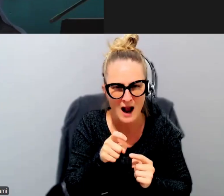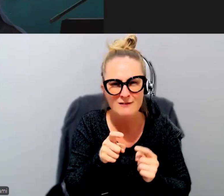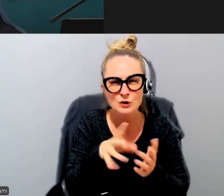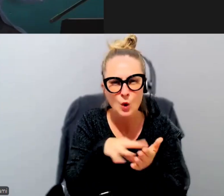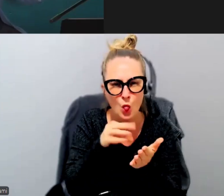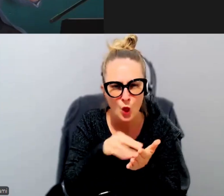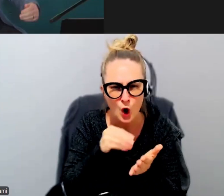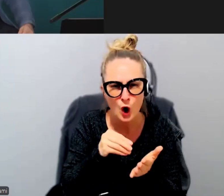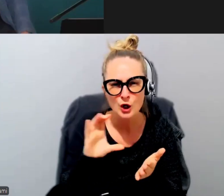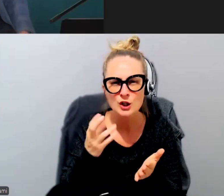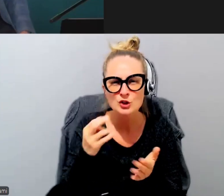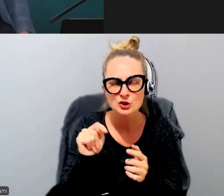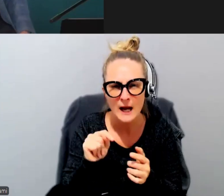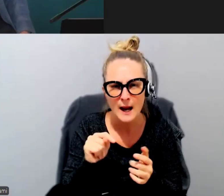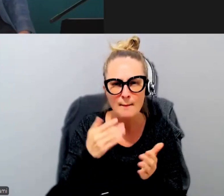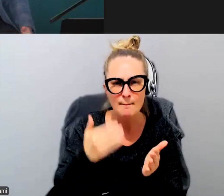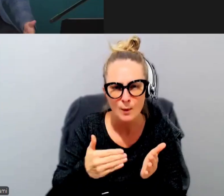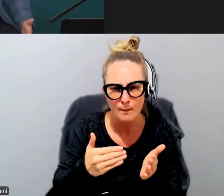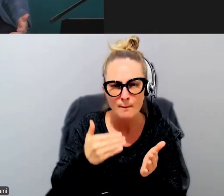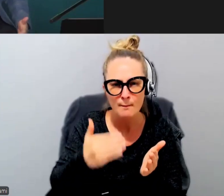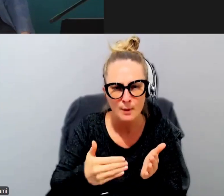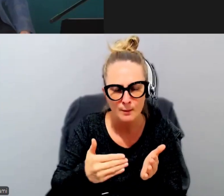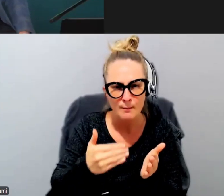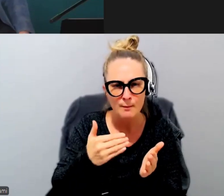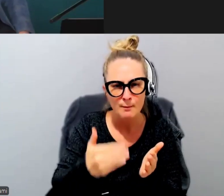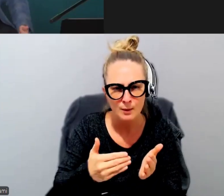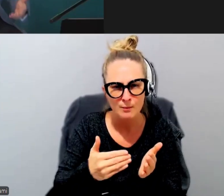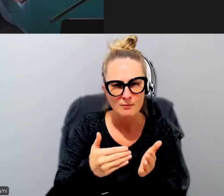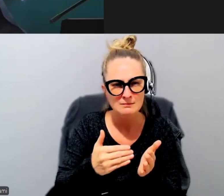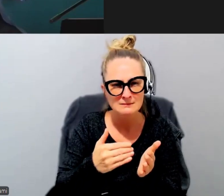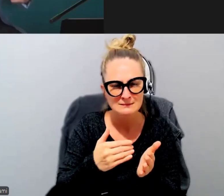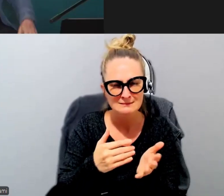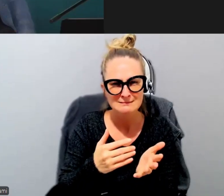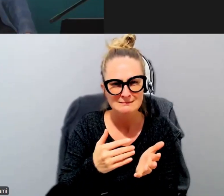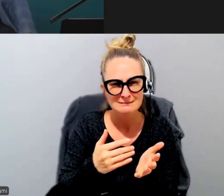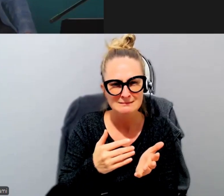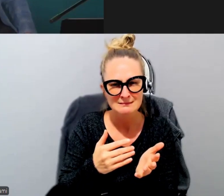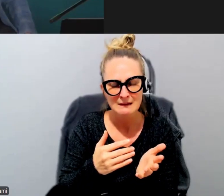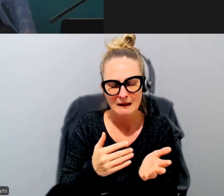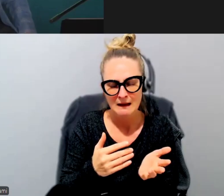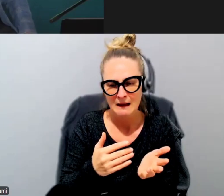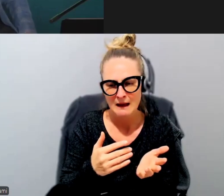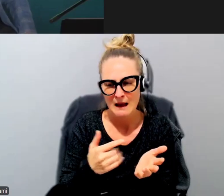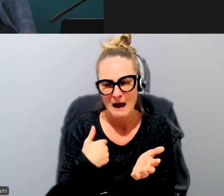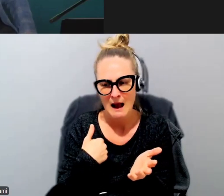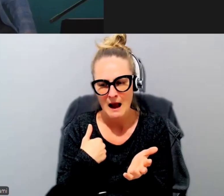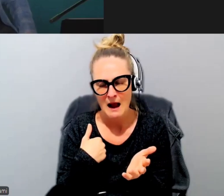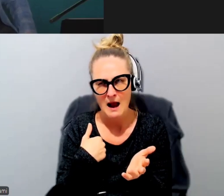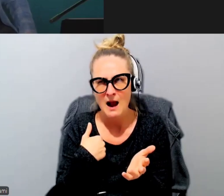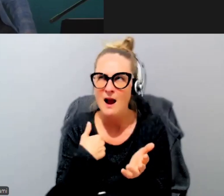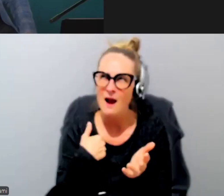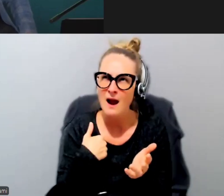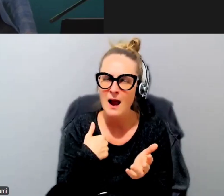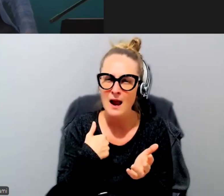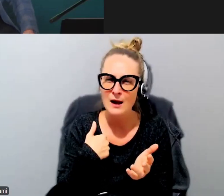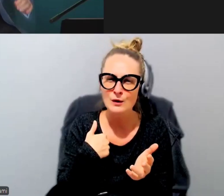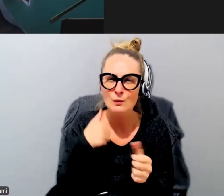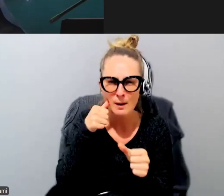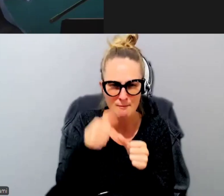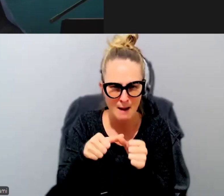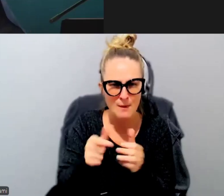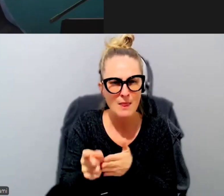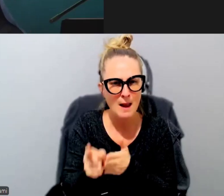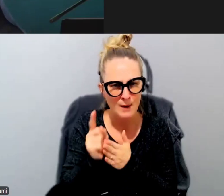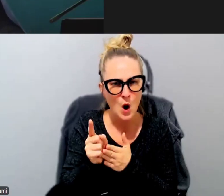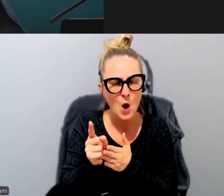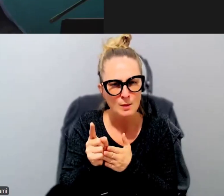certain trope. And I remember this moment. It was, I believe, right in front of my garage door. I don't get that